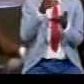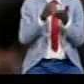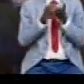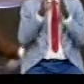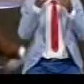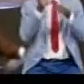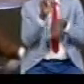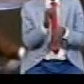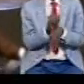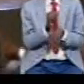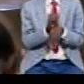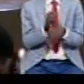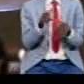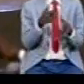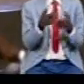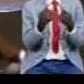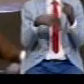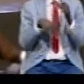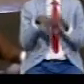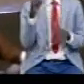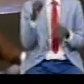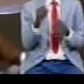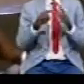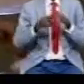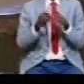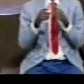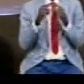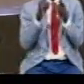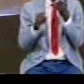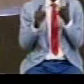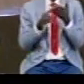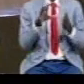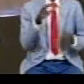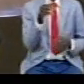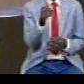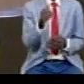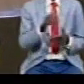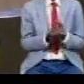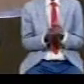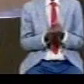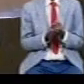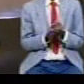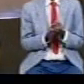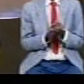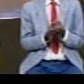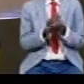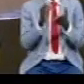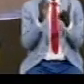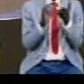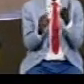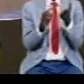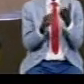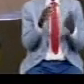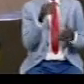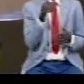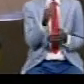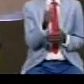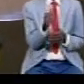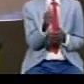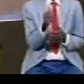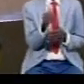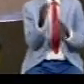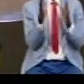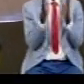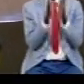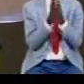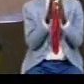Check up. Check up. The prayer has been, the prayer has already gone forth with power.